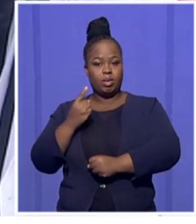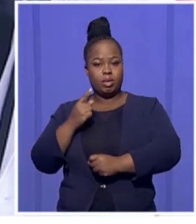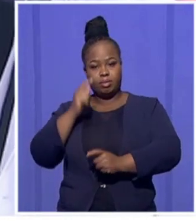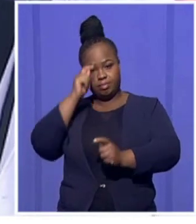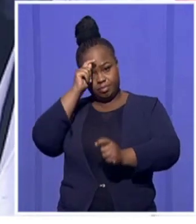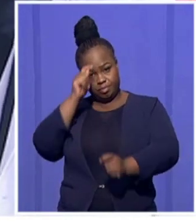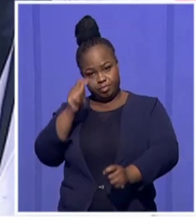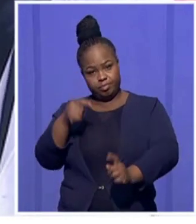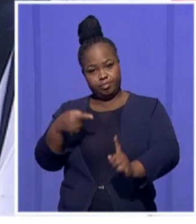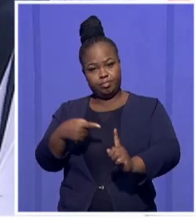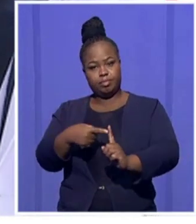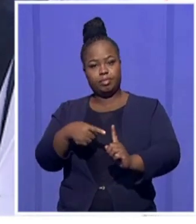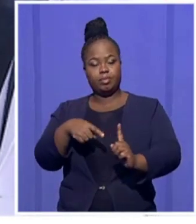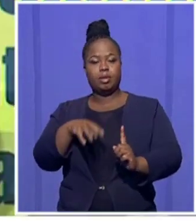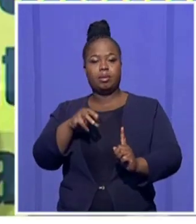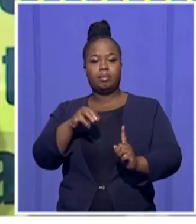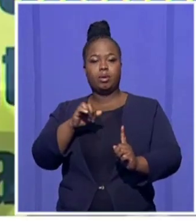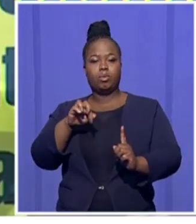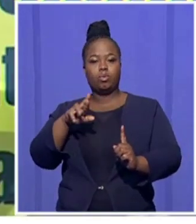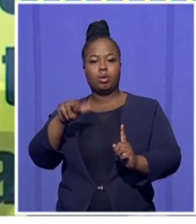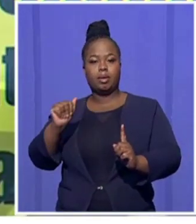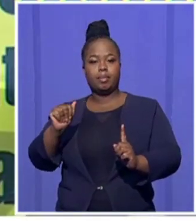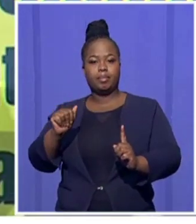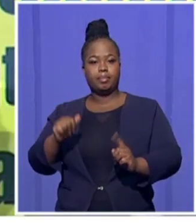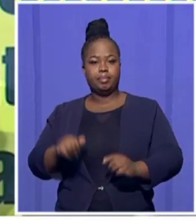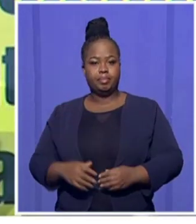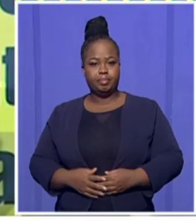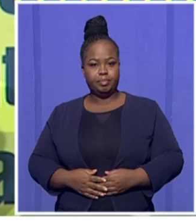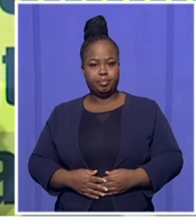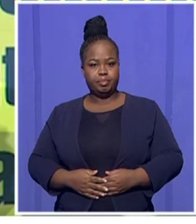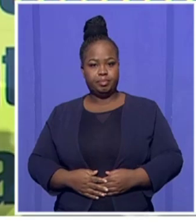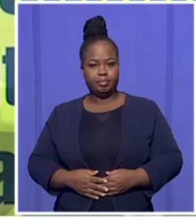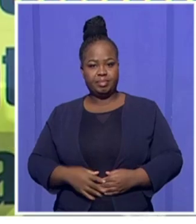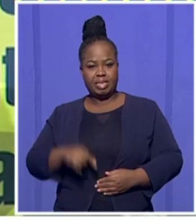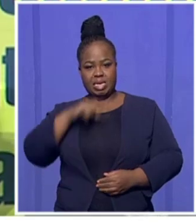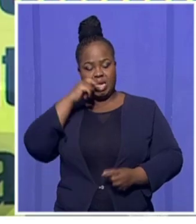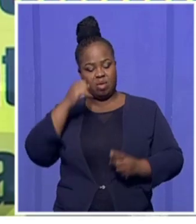Comrade David George Makura.